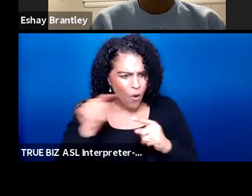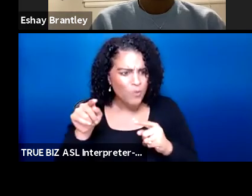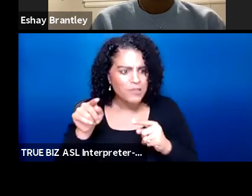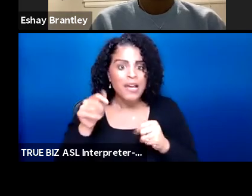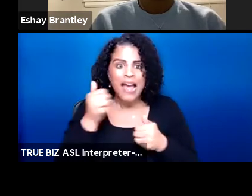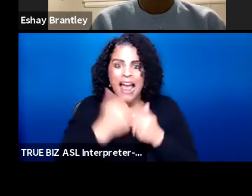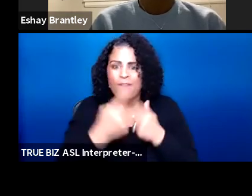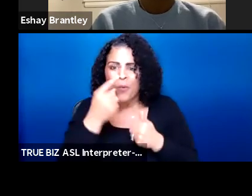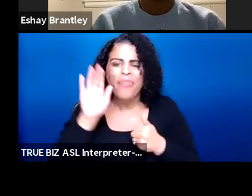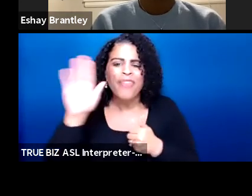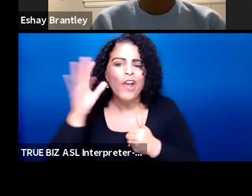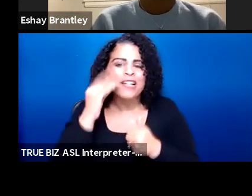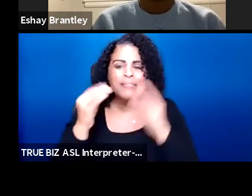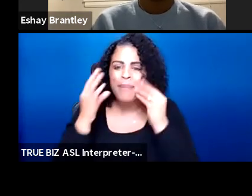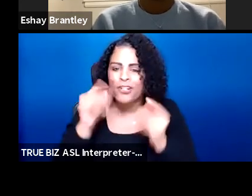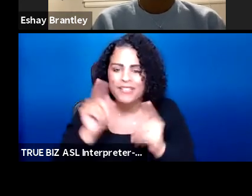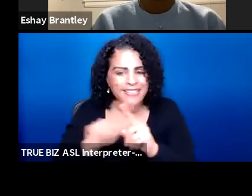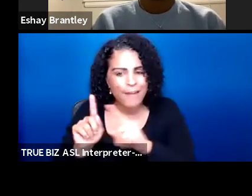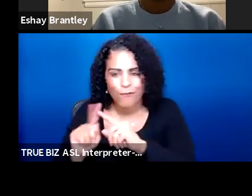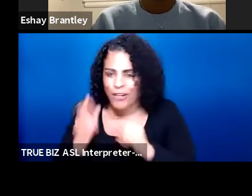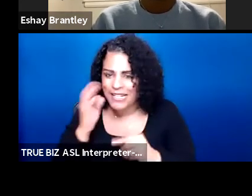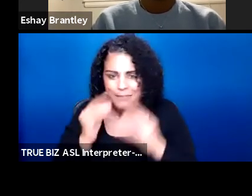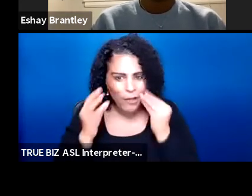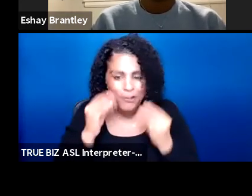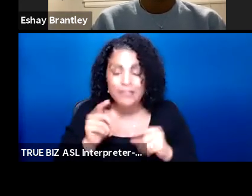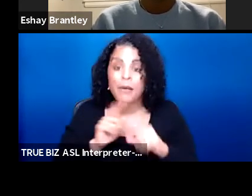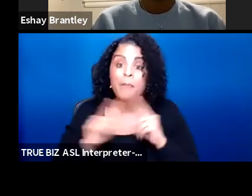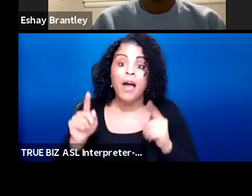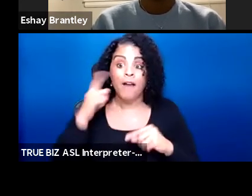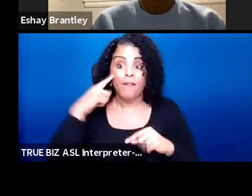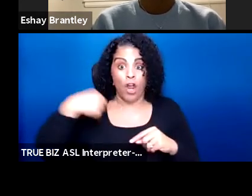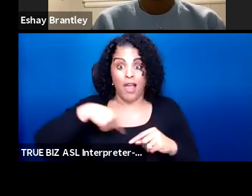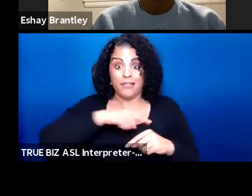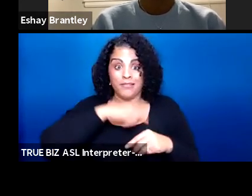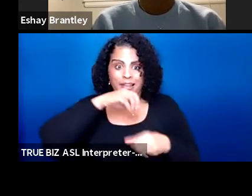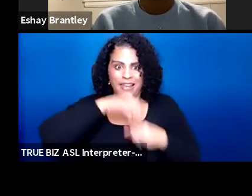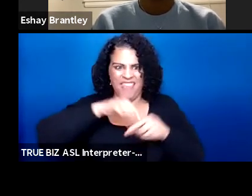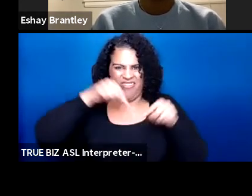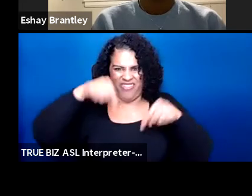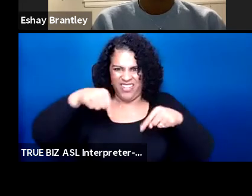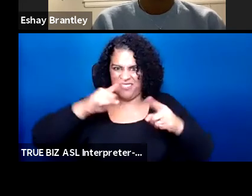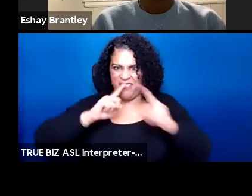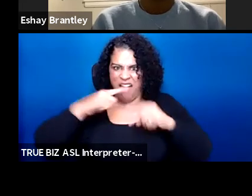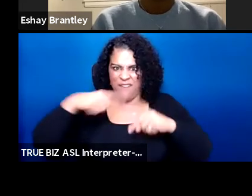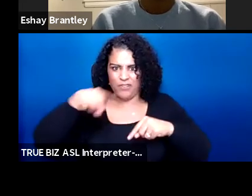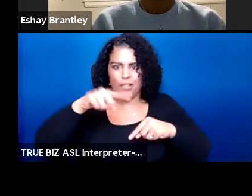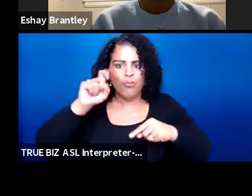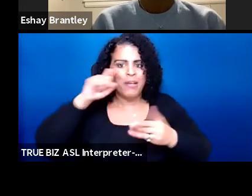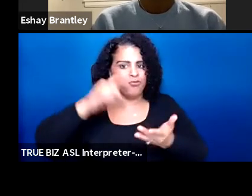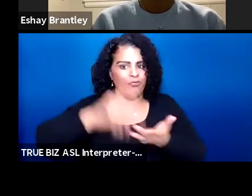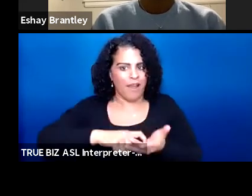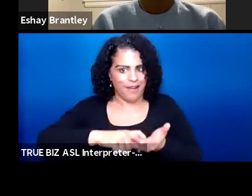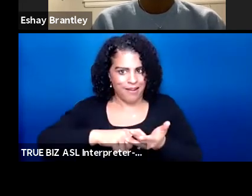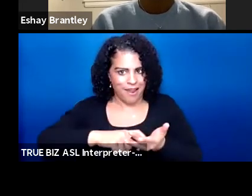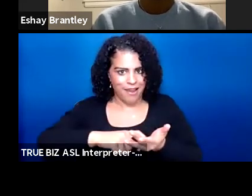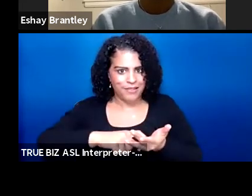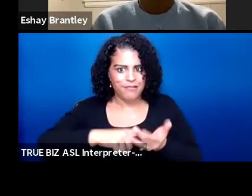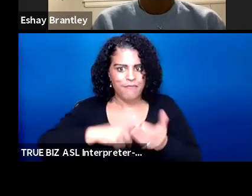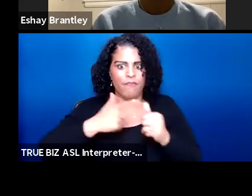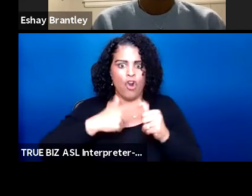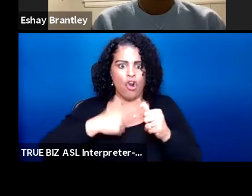journey is different, you know. But I think for us in this conversation, to recognize, look,